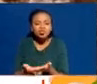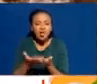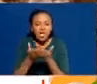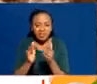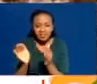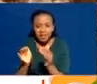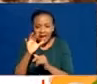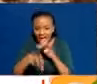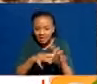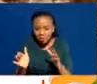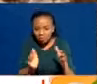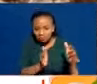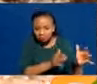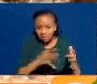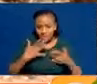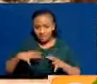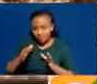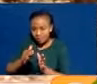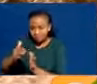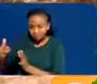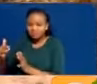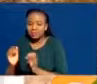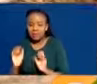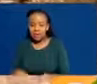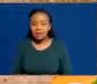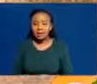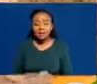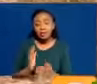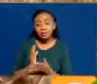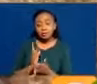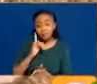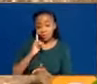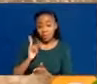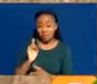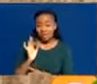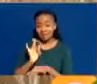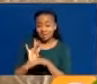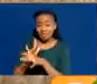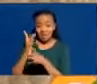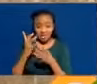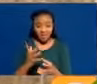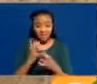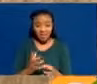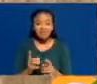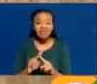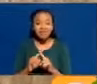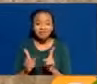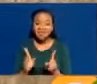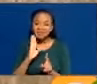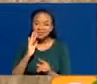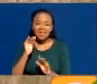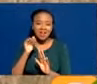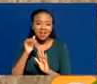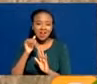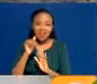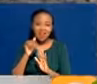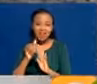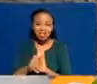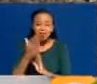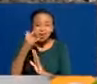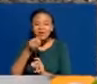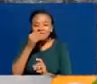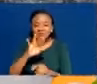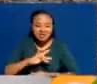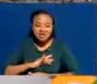conflict. Carnivores are less impacted by drought, but according to the report, they will at the long run suffer from reduced prey population,